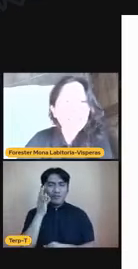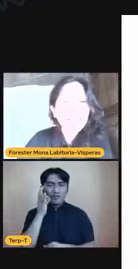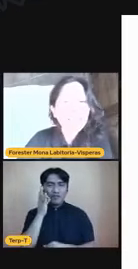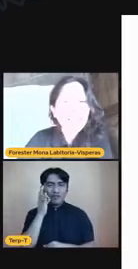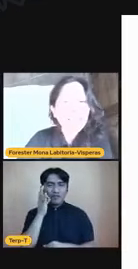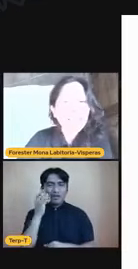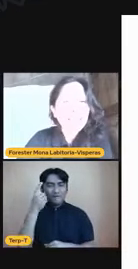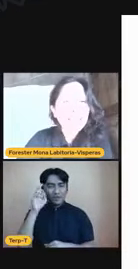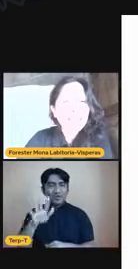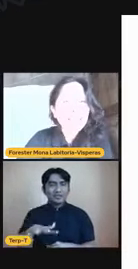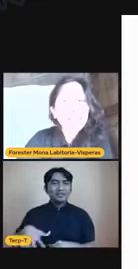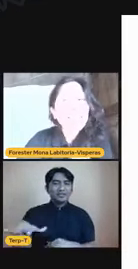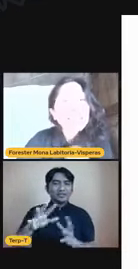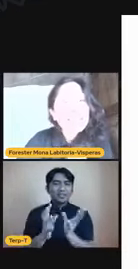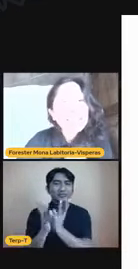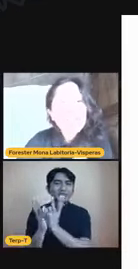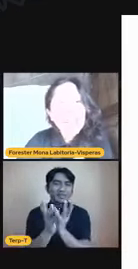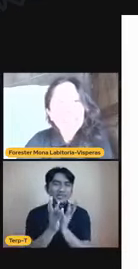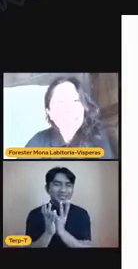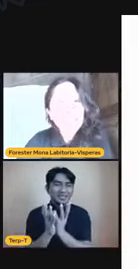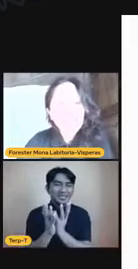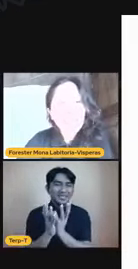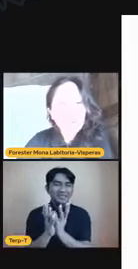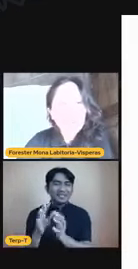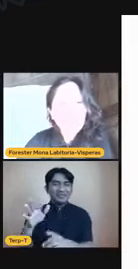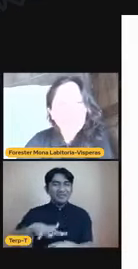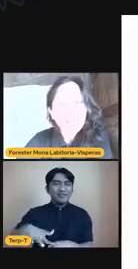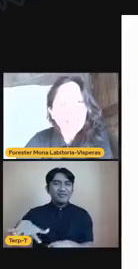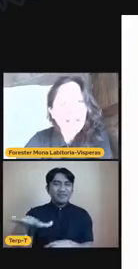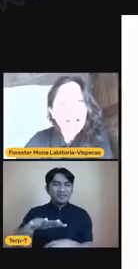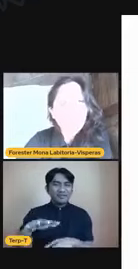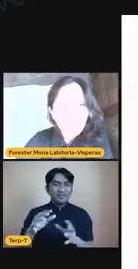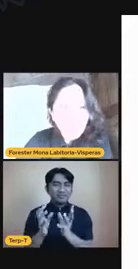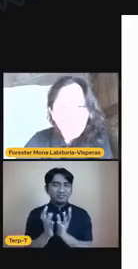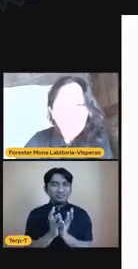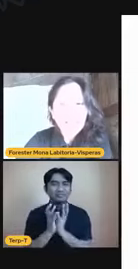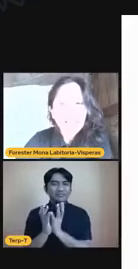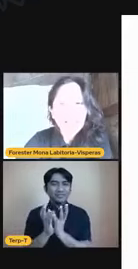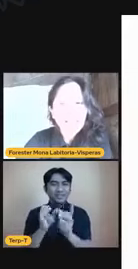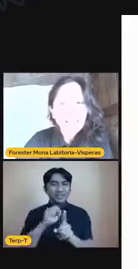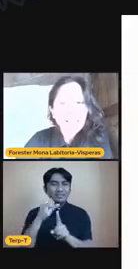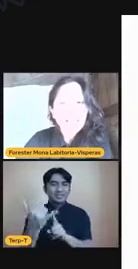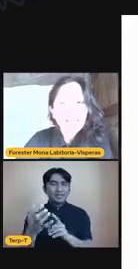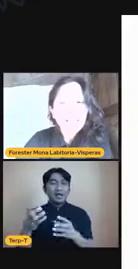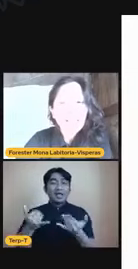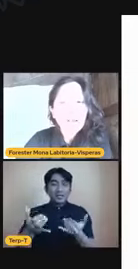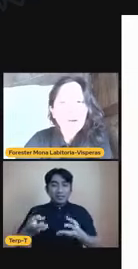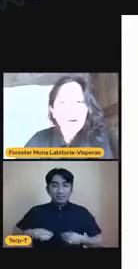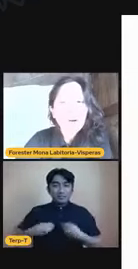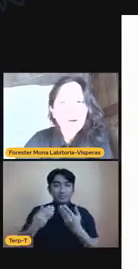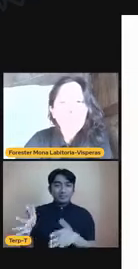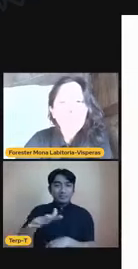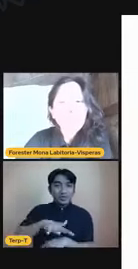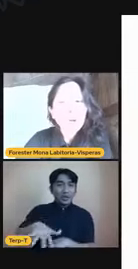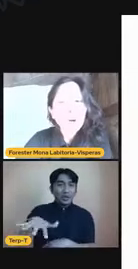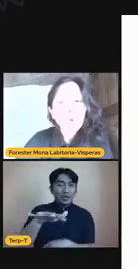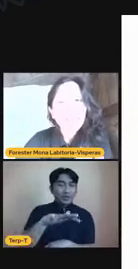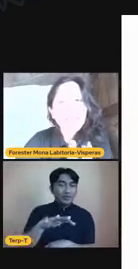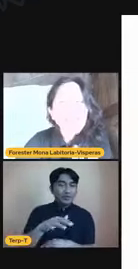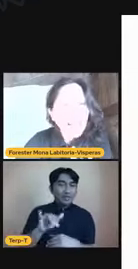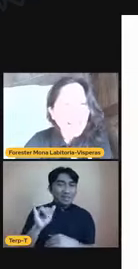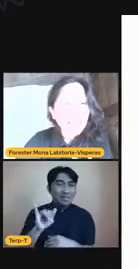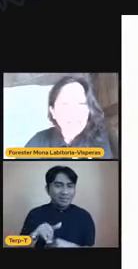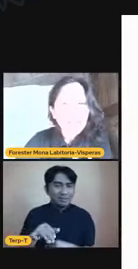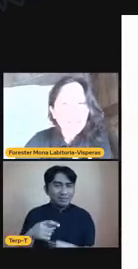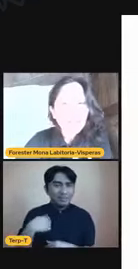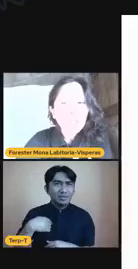society. And that is the challenge I leave everyone today, that we